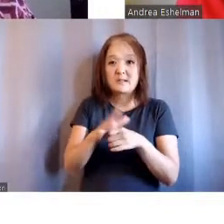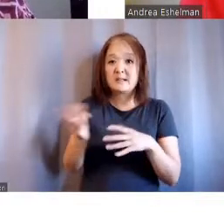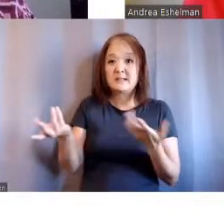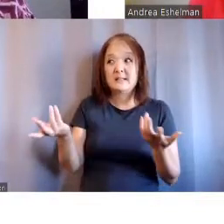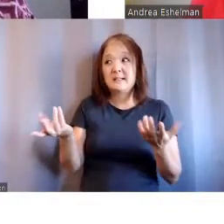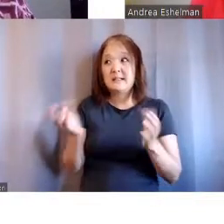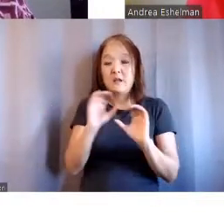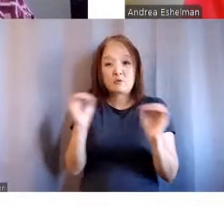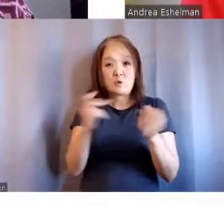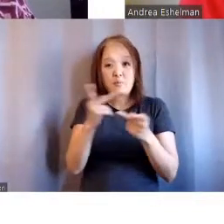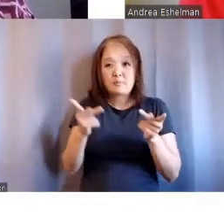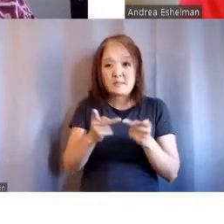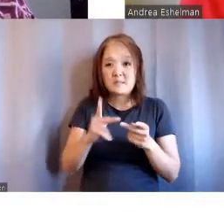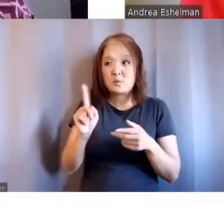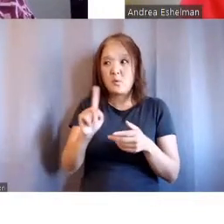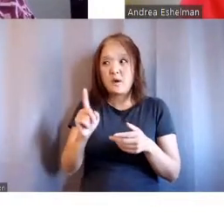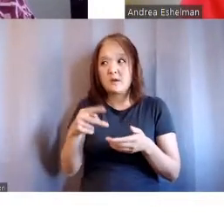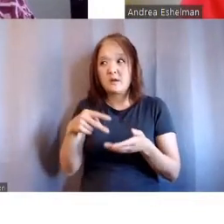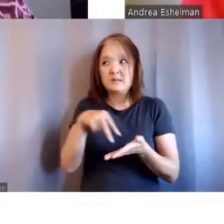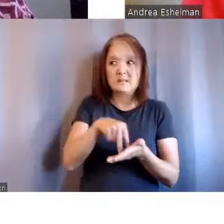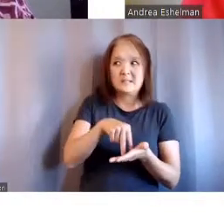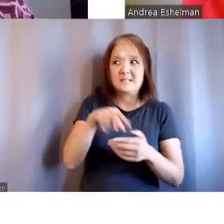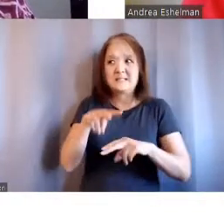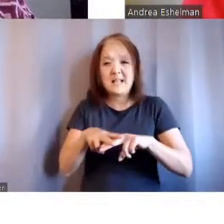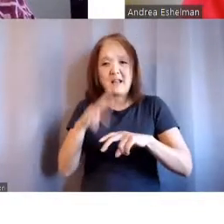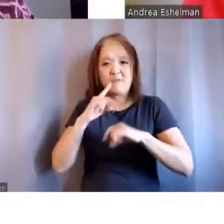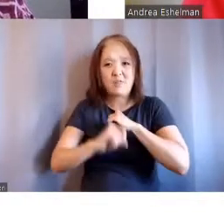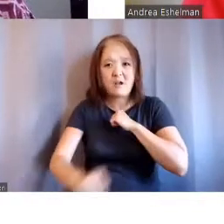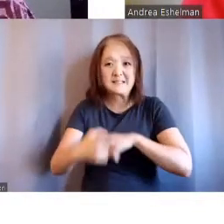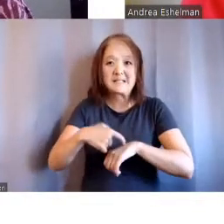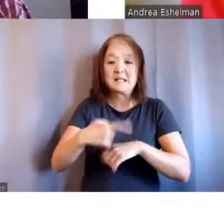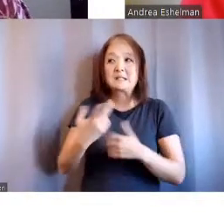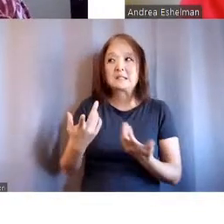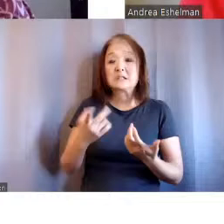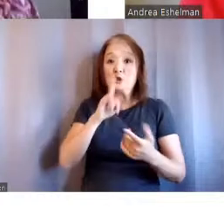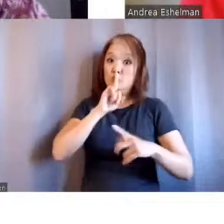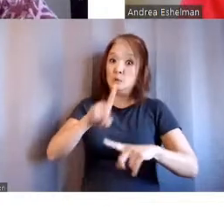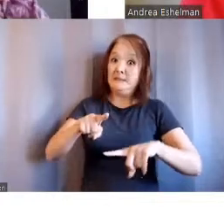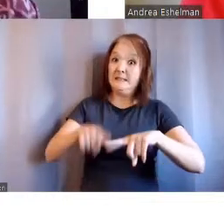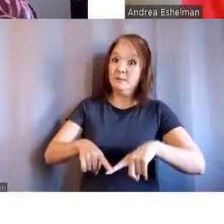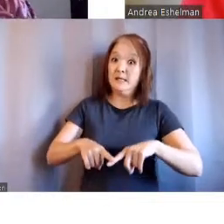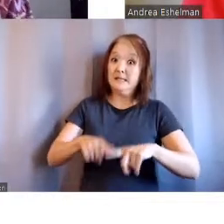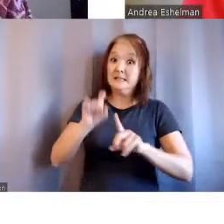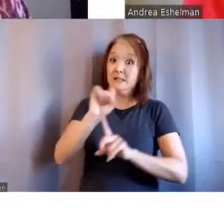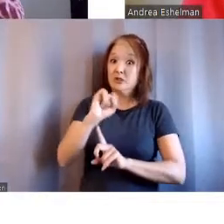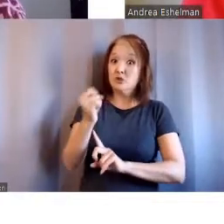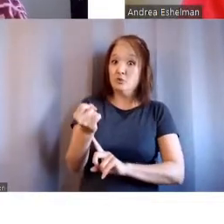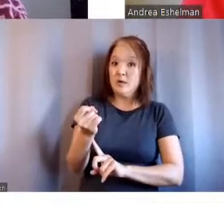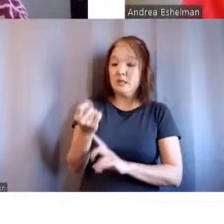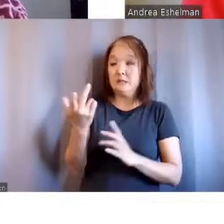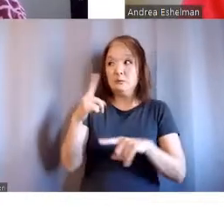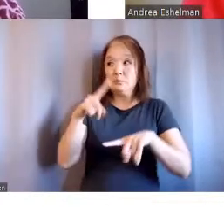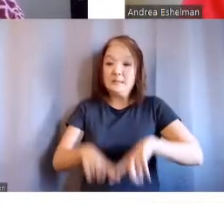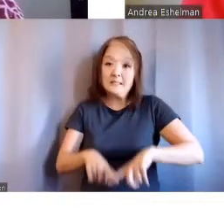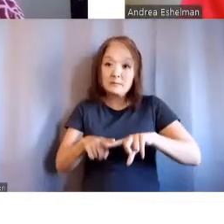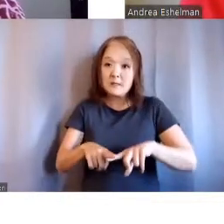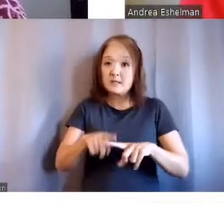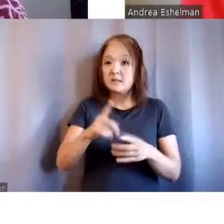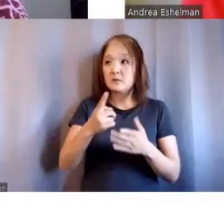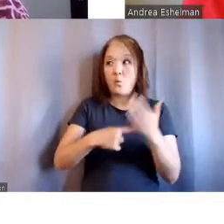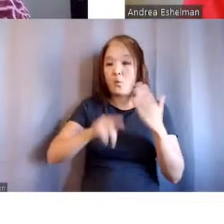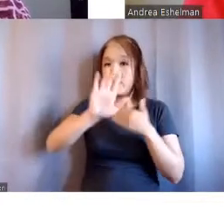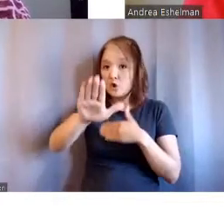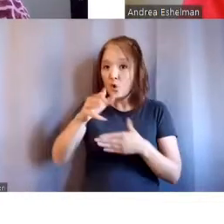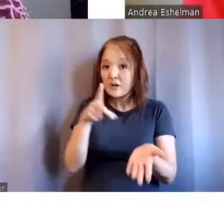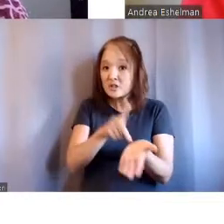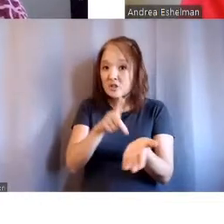have to stand or sit or what have you. And so it really depends on what your doctor is certifying and saying